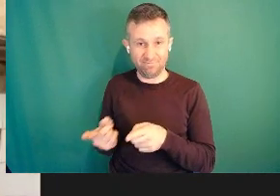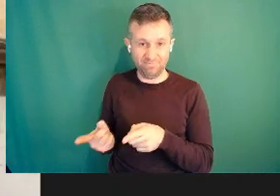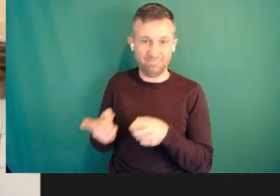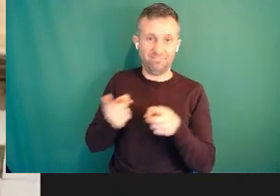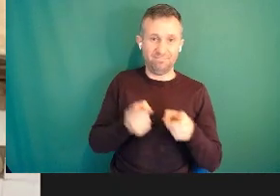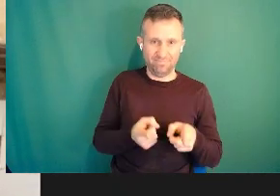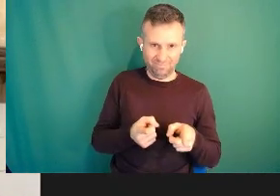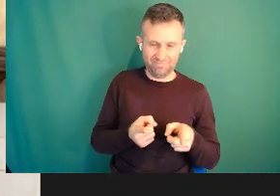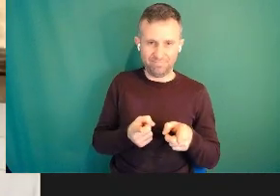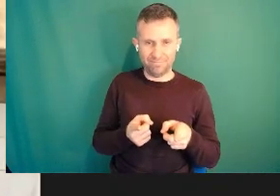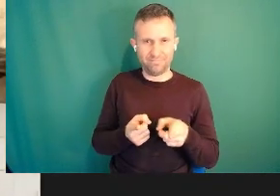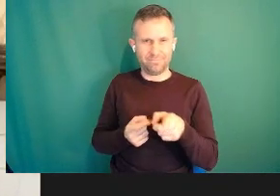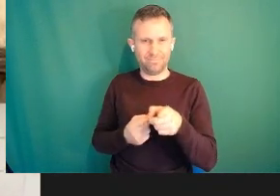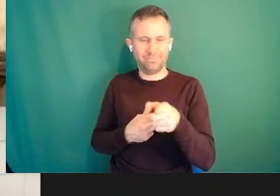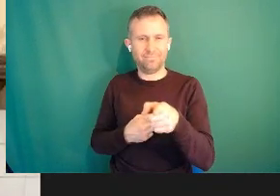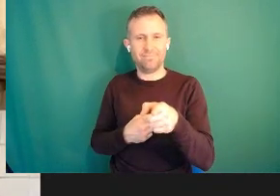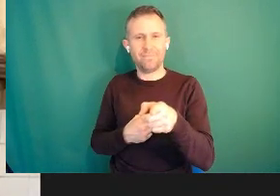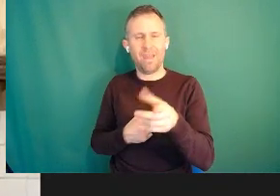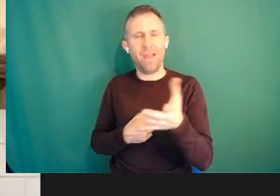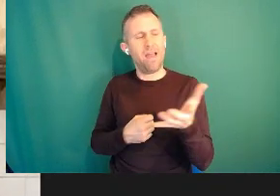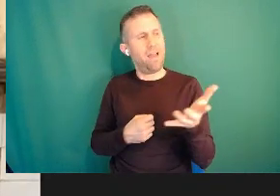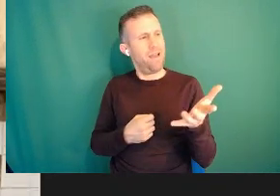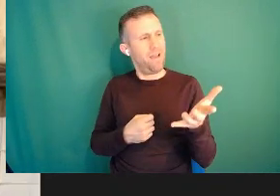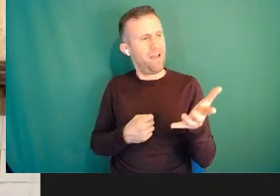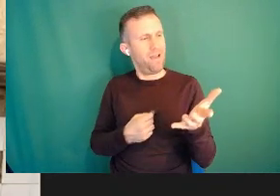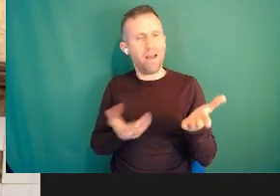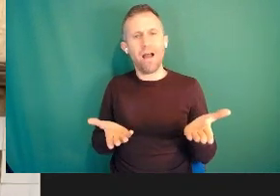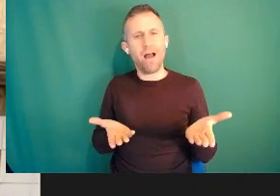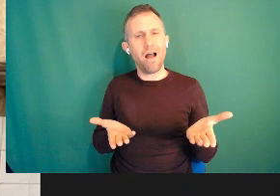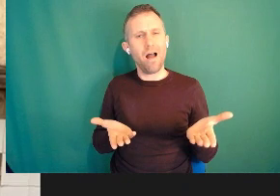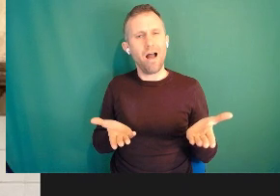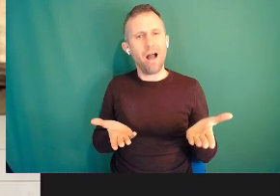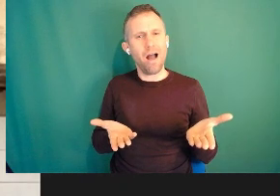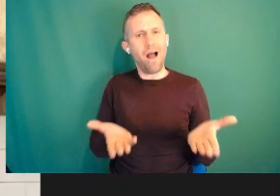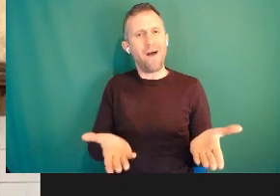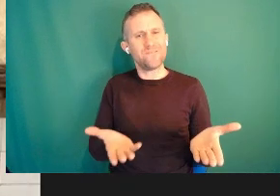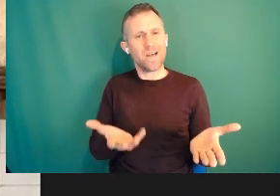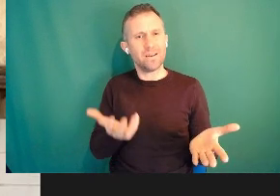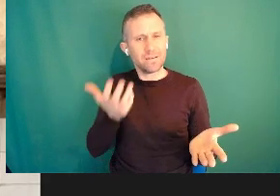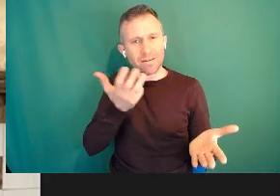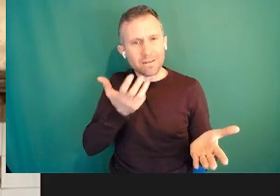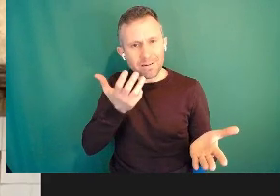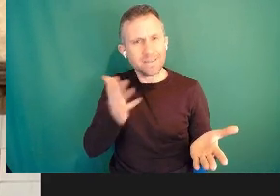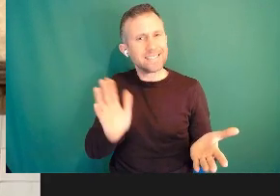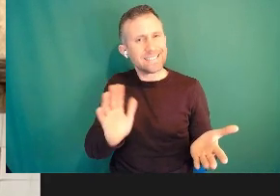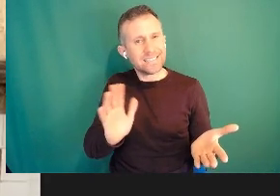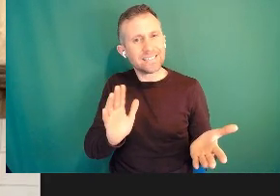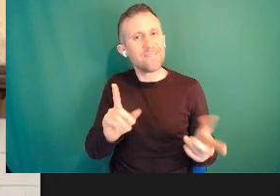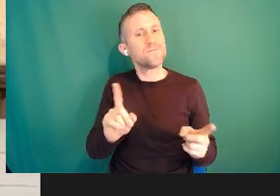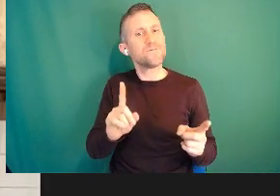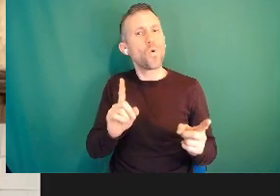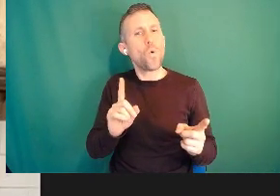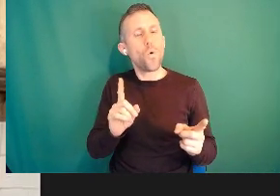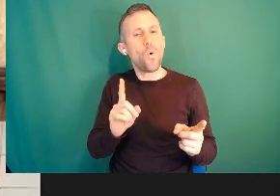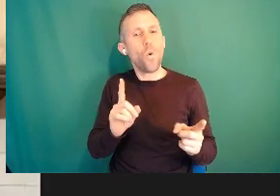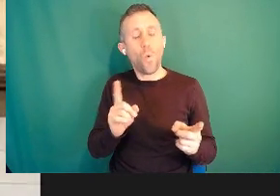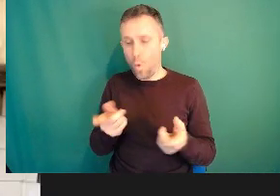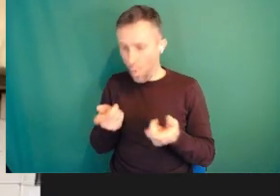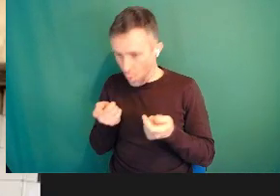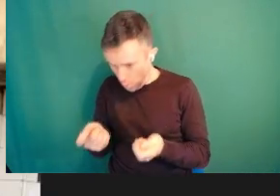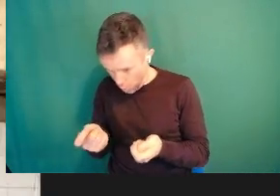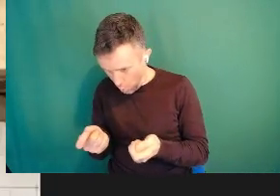it's not actually an oven, it's a warming cupboard. And so that would have been used to keep the food warm once it